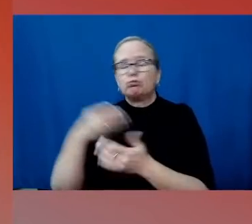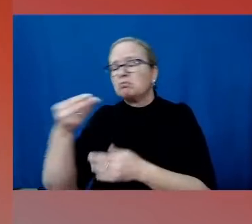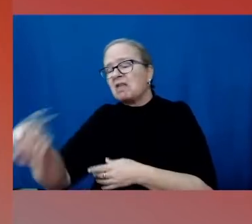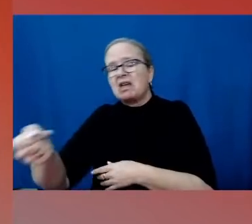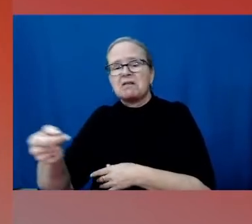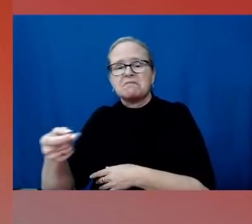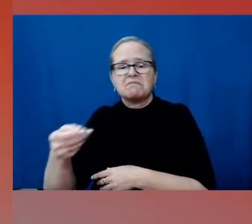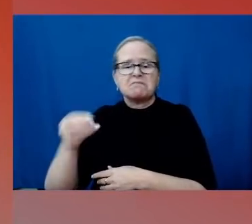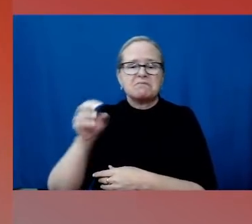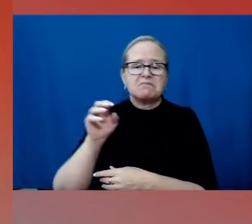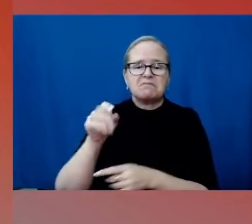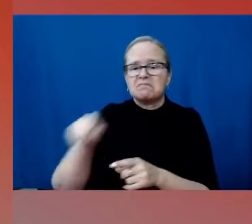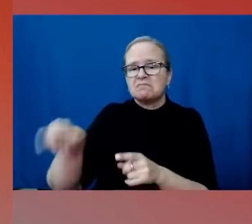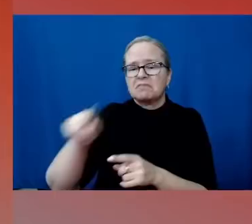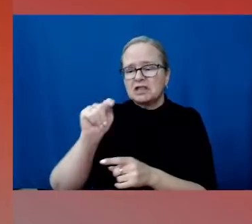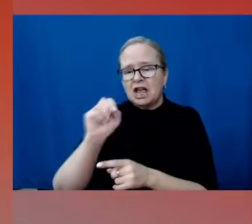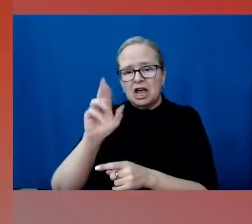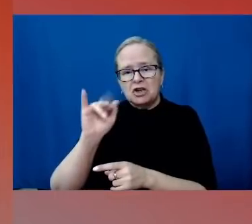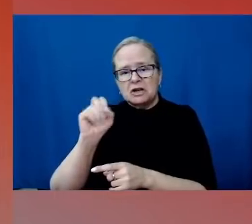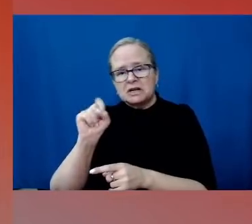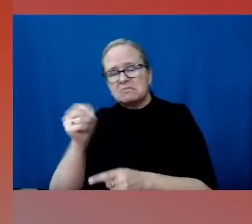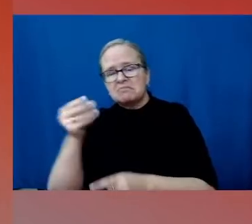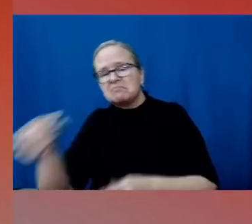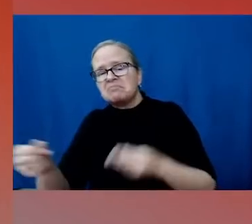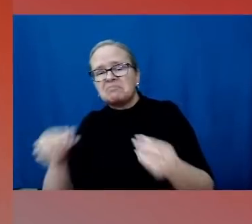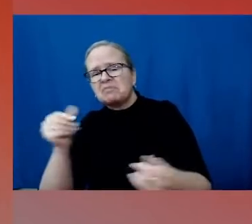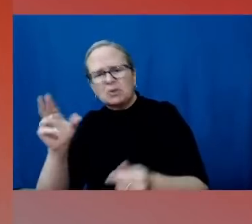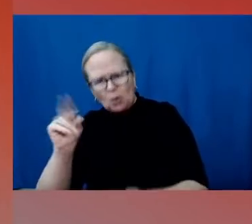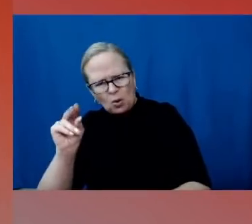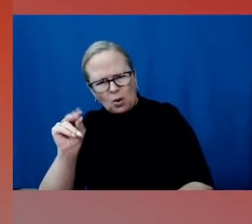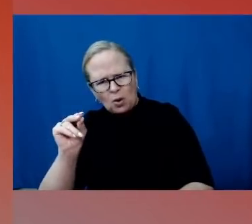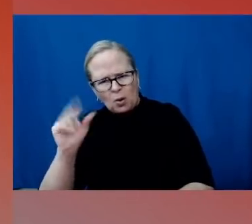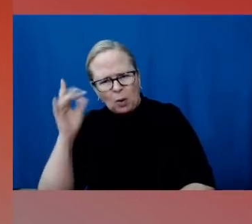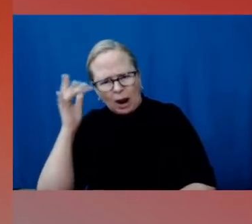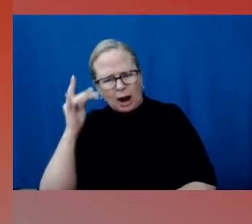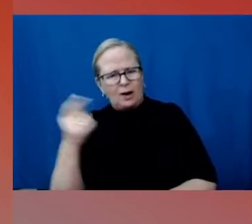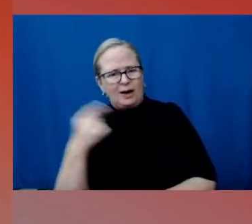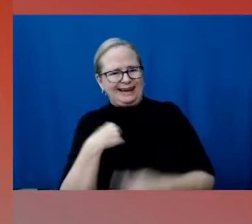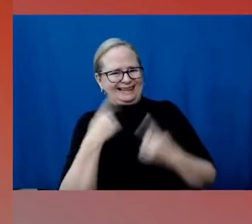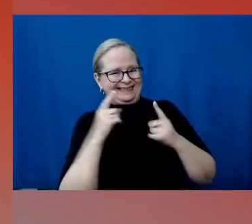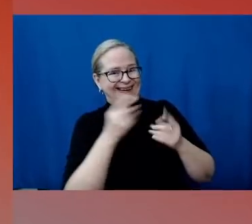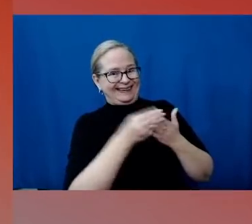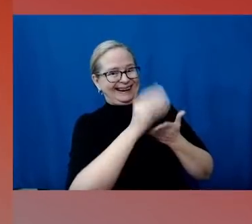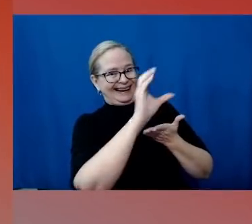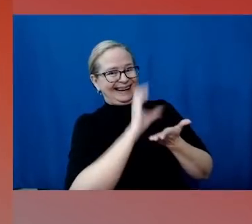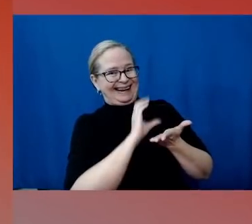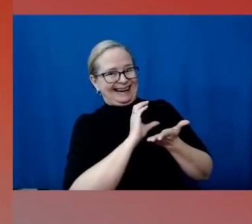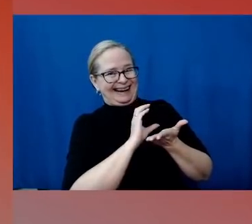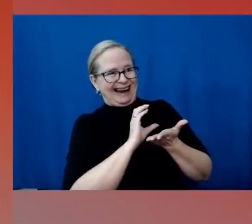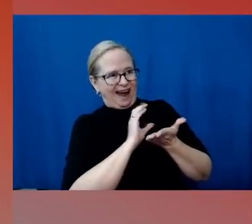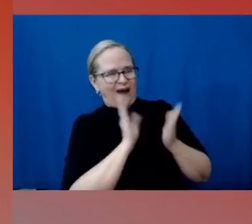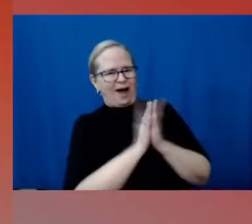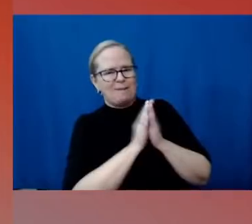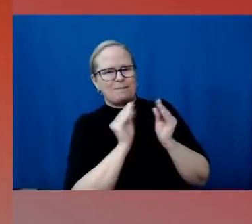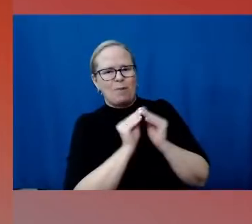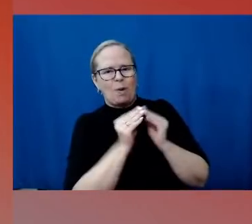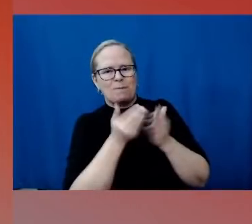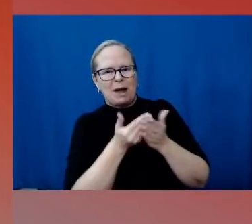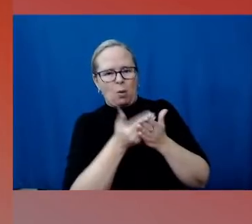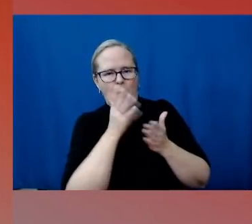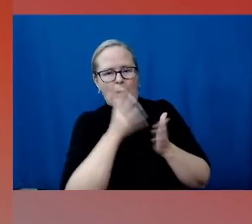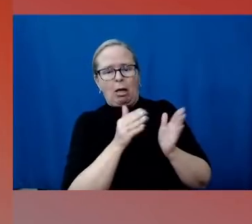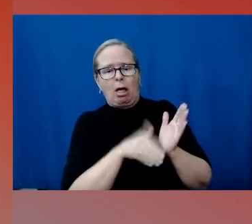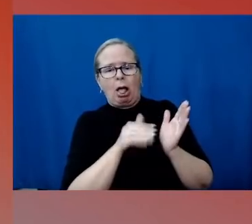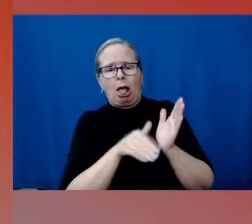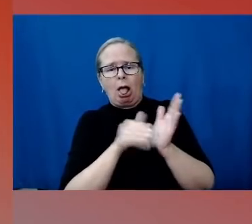reason is that once it's been proven to work, it tends to be used again. And so now that